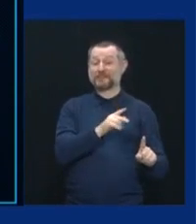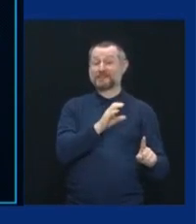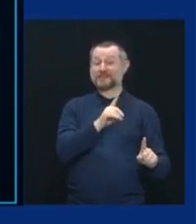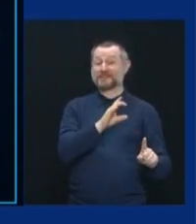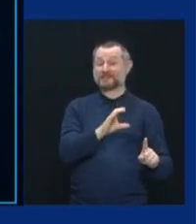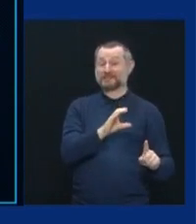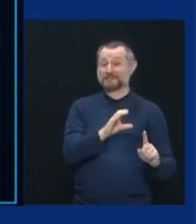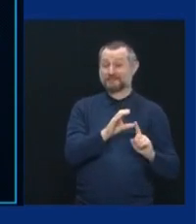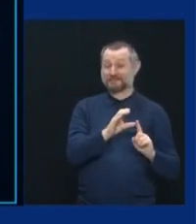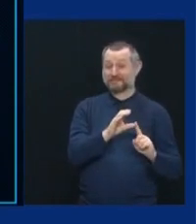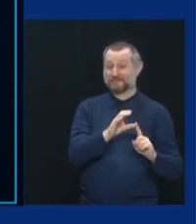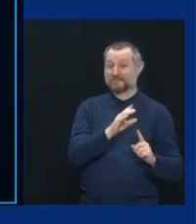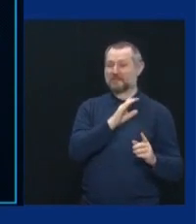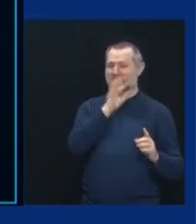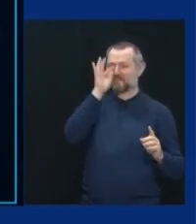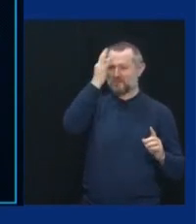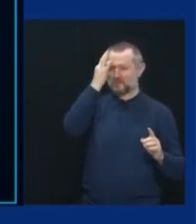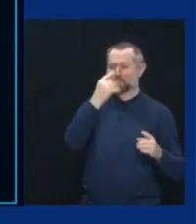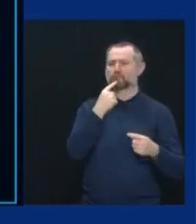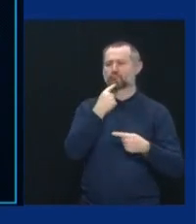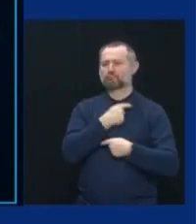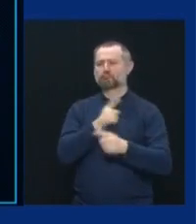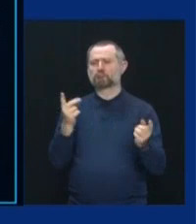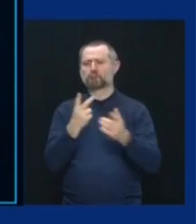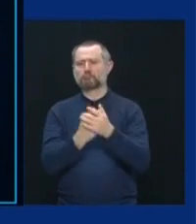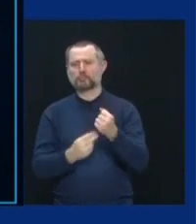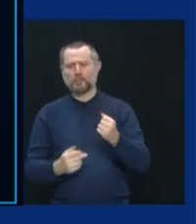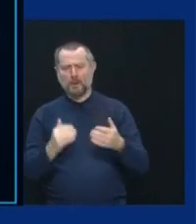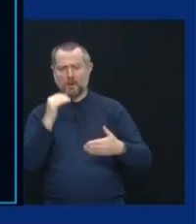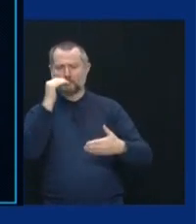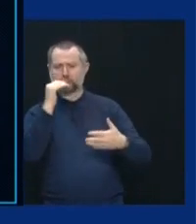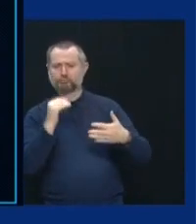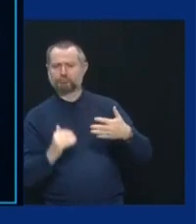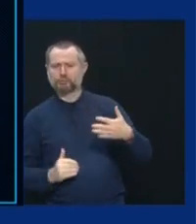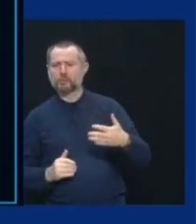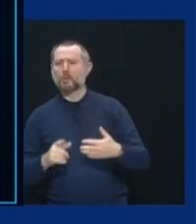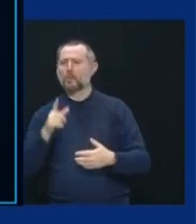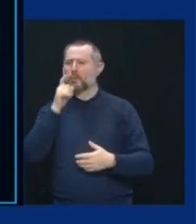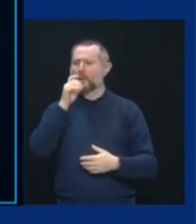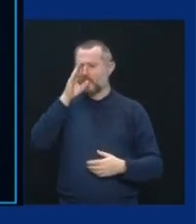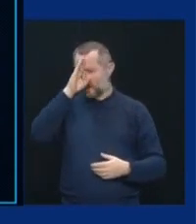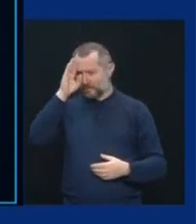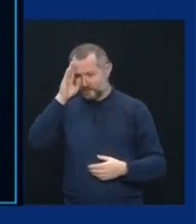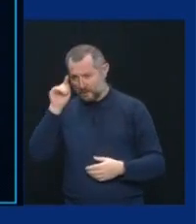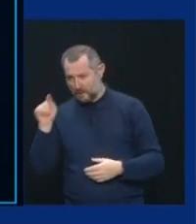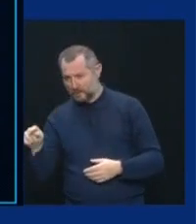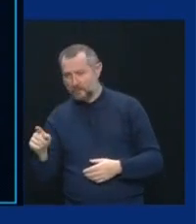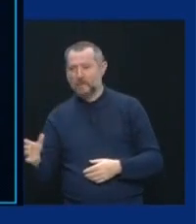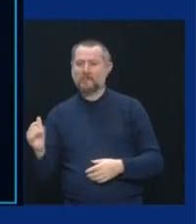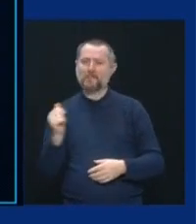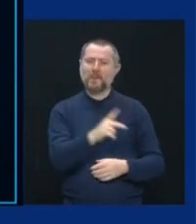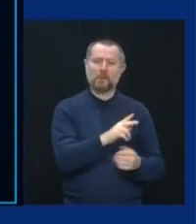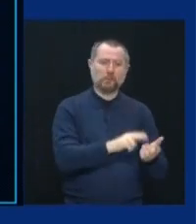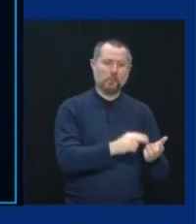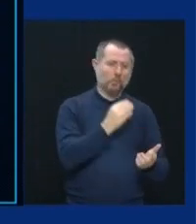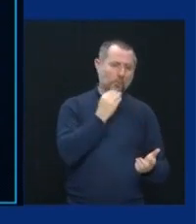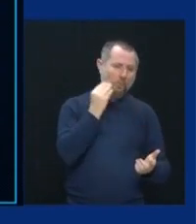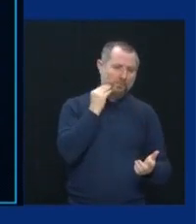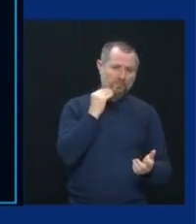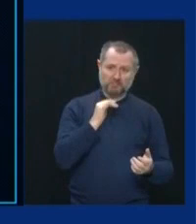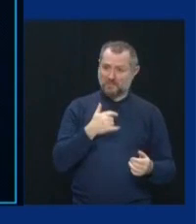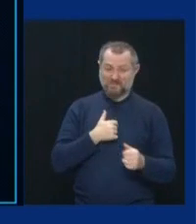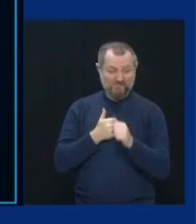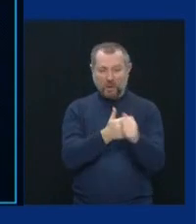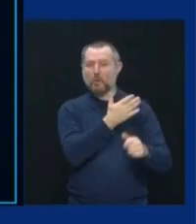CDC, put out guidance sending people from hospitals back to nursing homes. New York